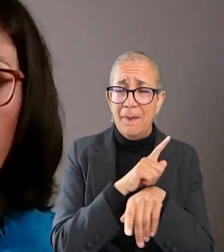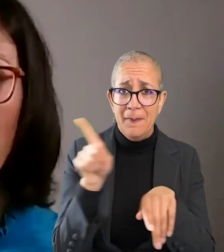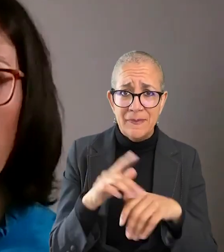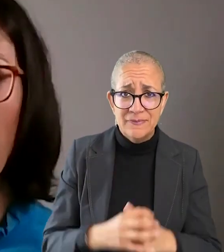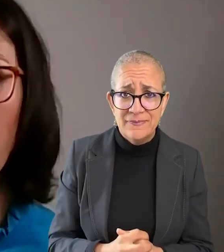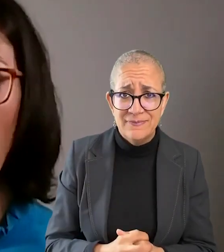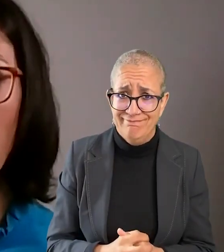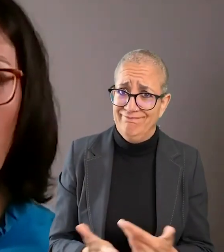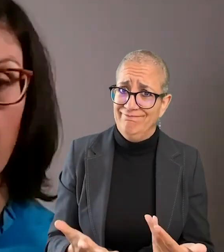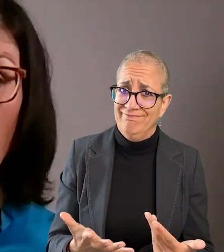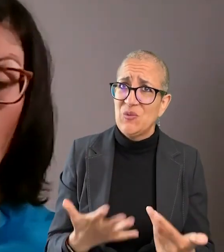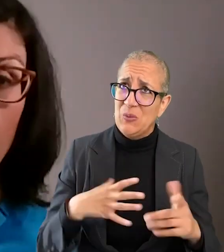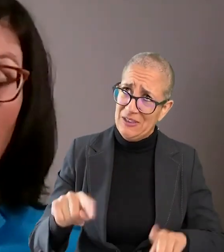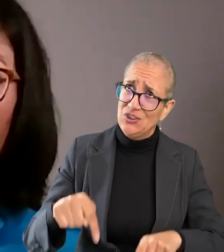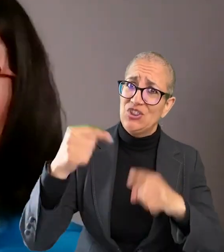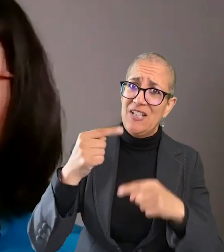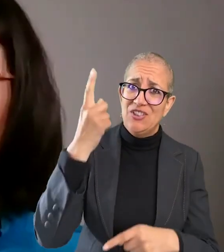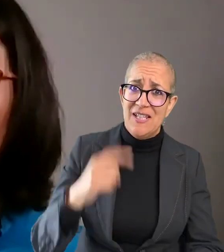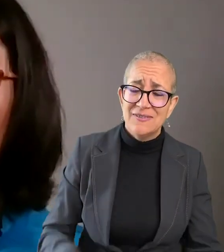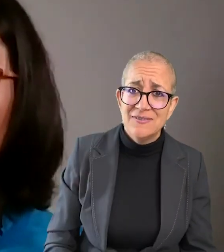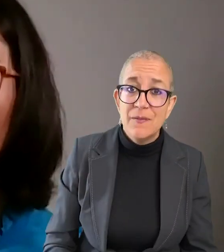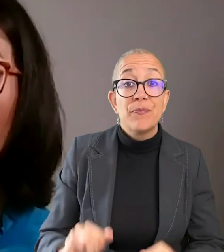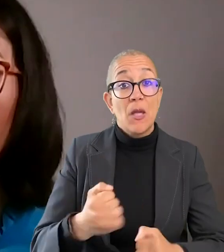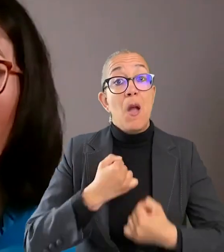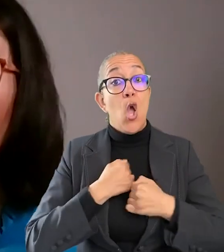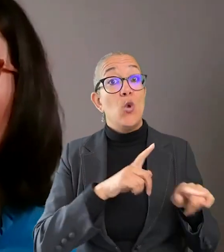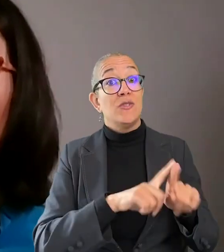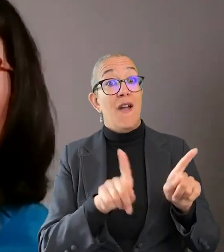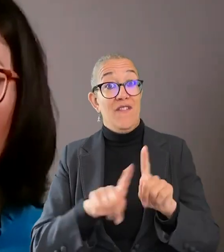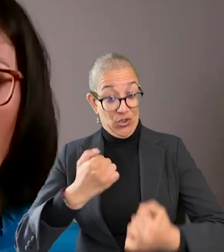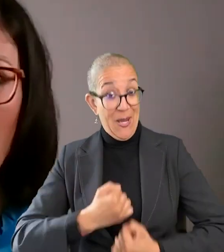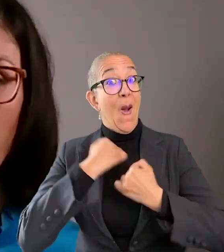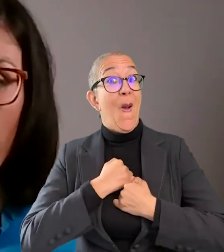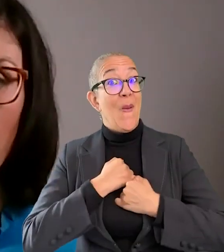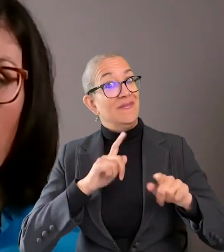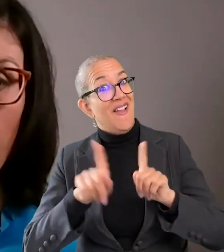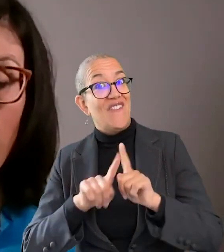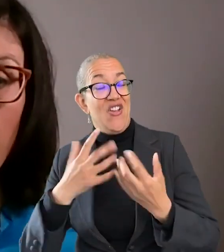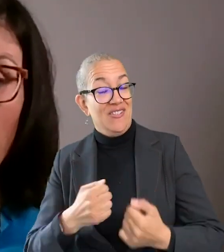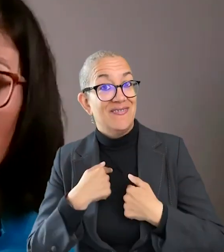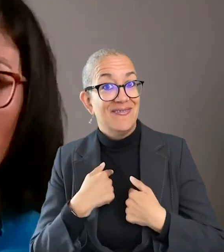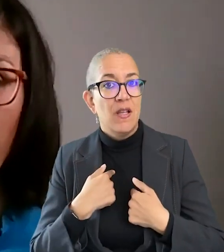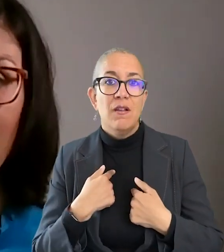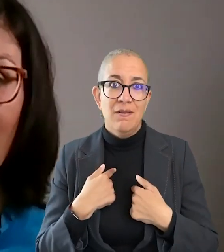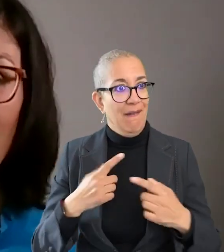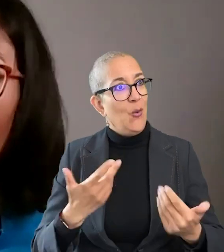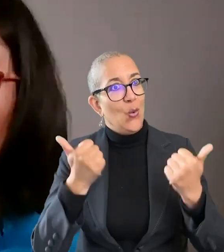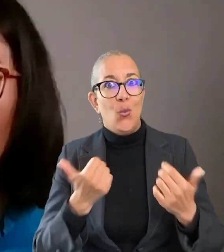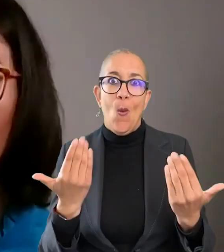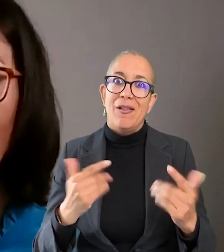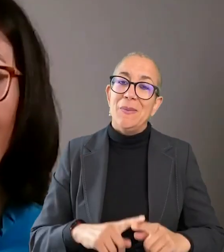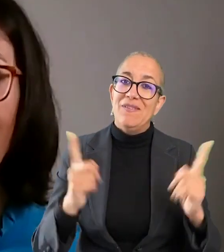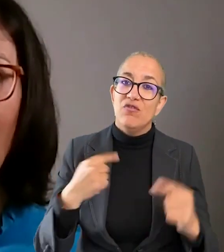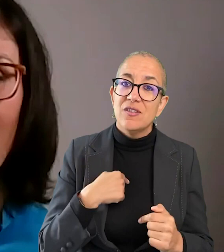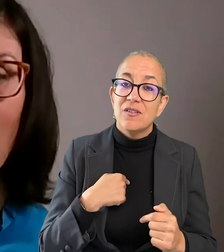we absolutely have to challenge that. And I would argue my own diversity is a perhaps welcome difference in this, despite the fact that as part